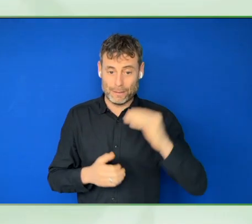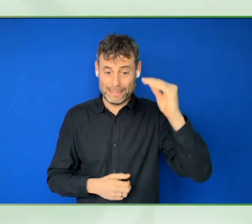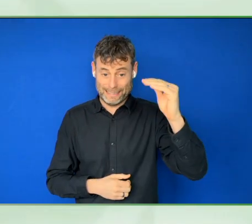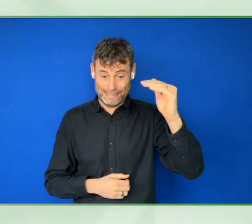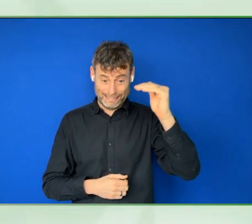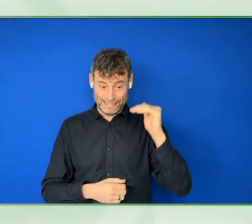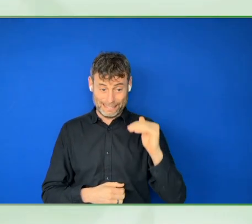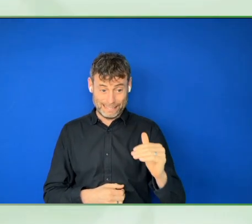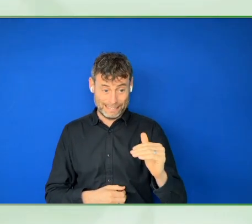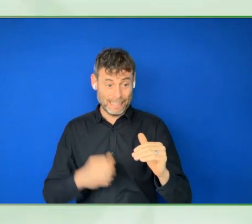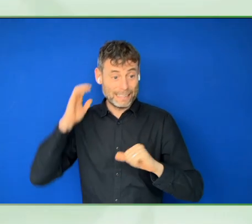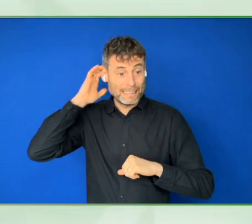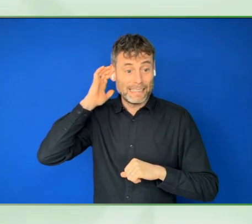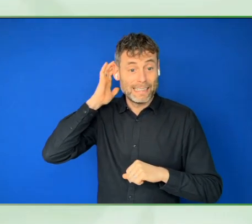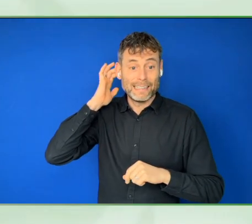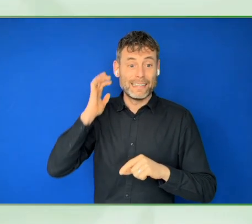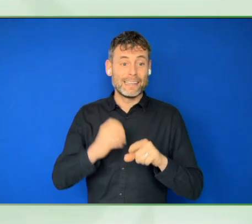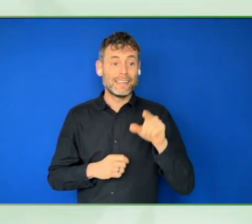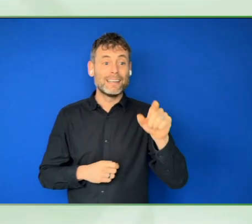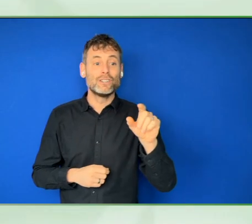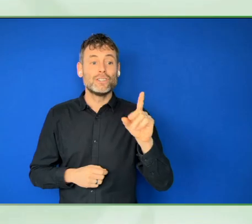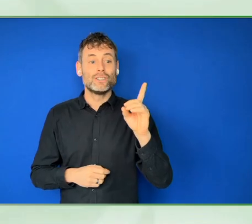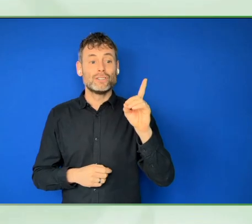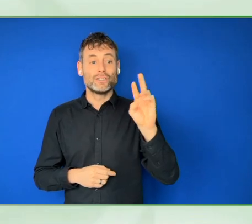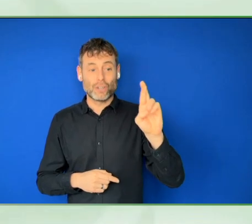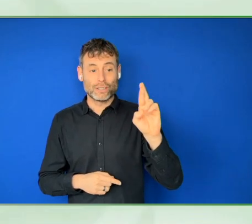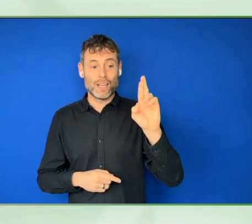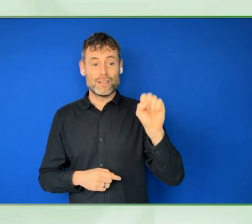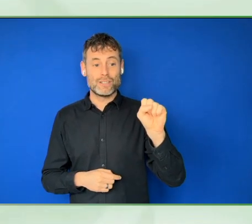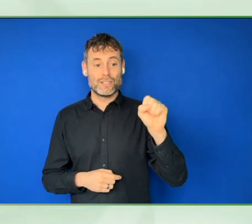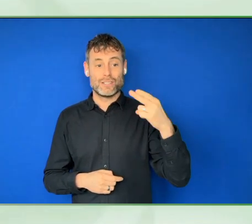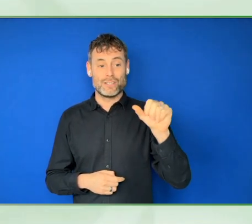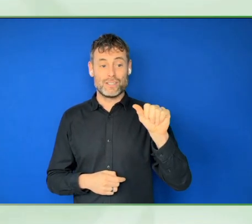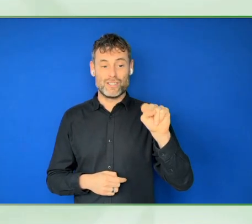some competition in the room. I'm happy to take that on board as we proceed.